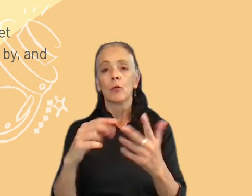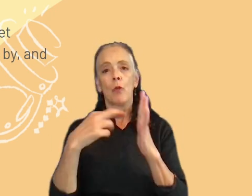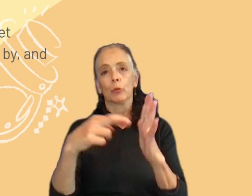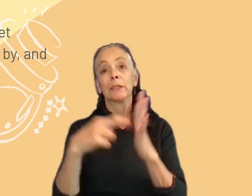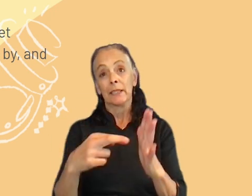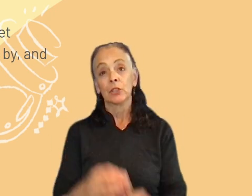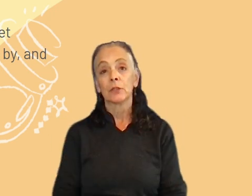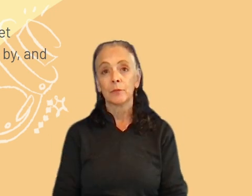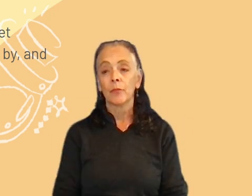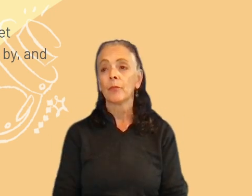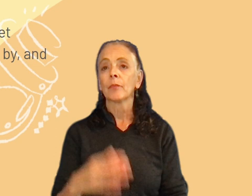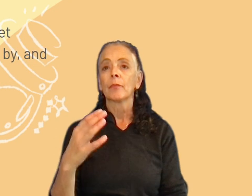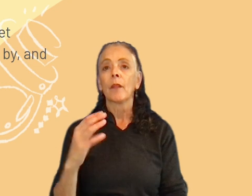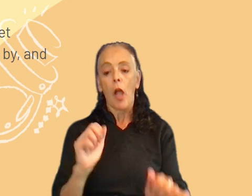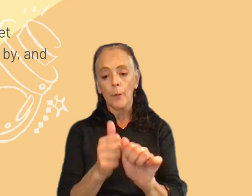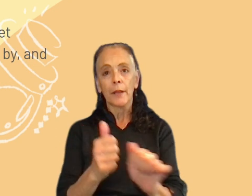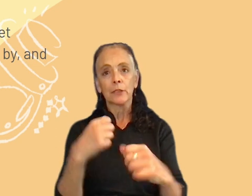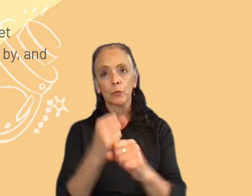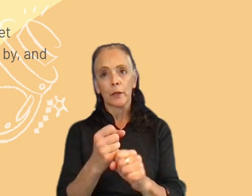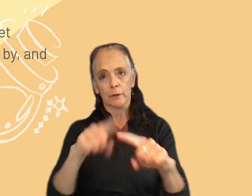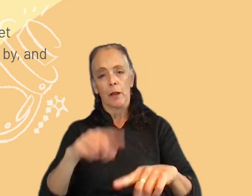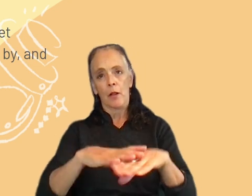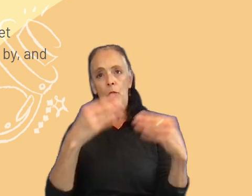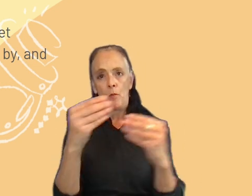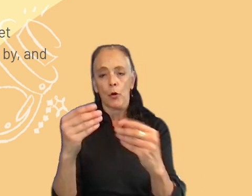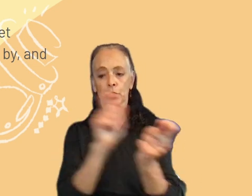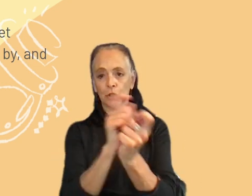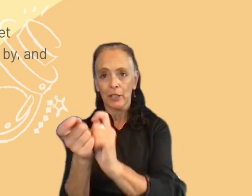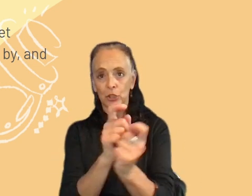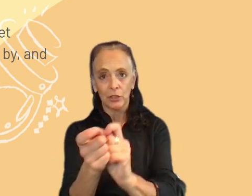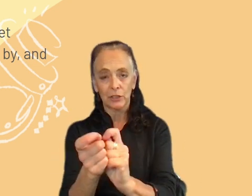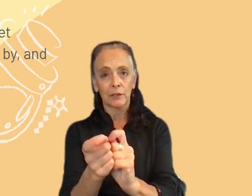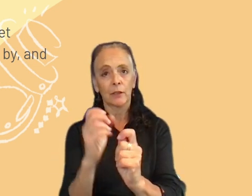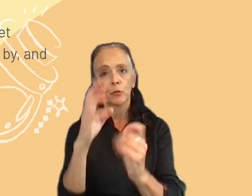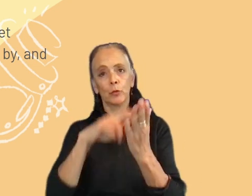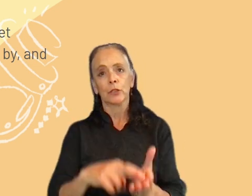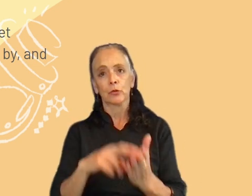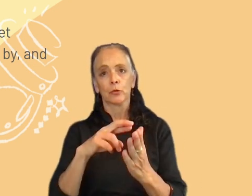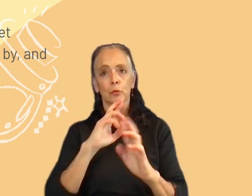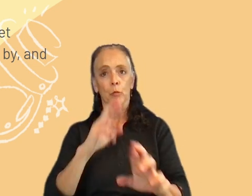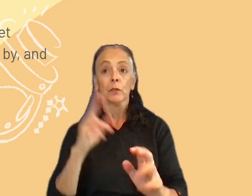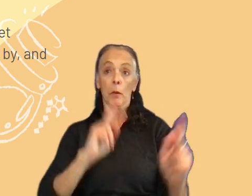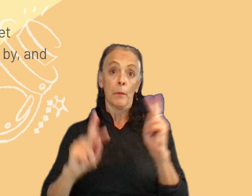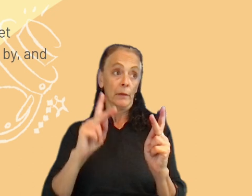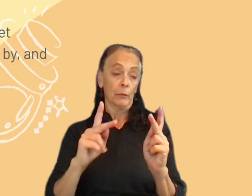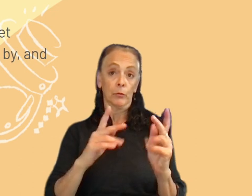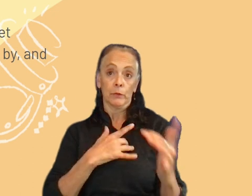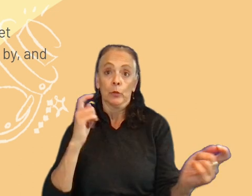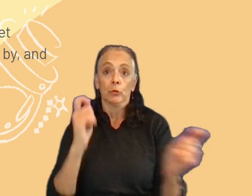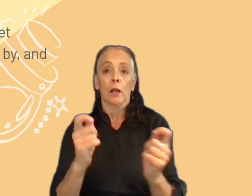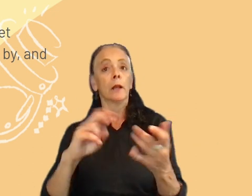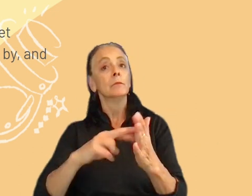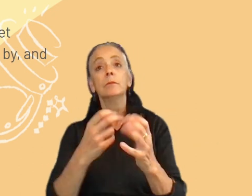uh updates are created according to the market changes and research reports people change so next